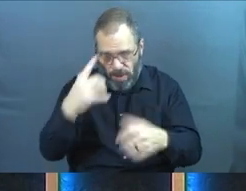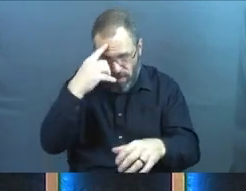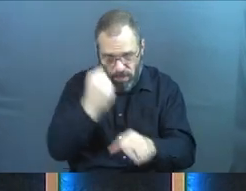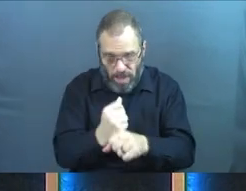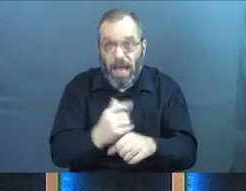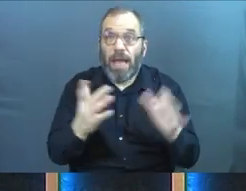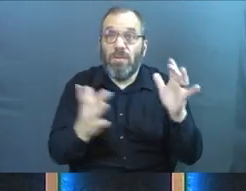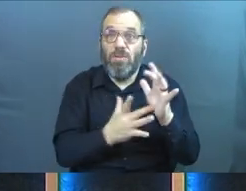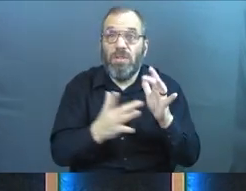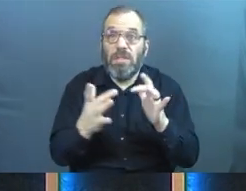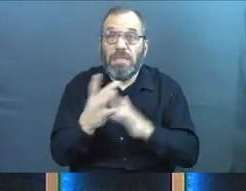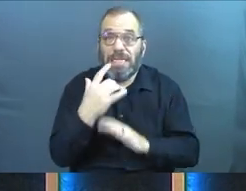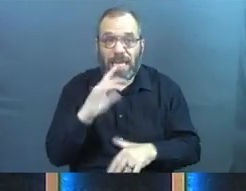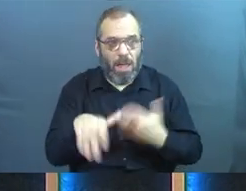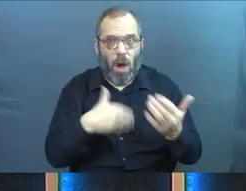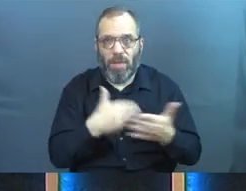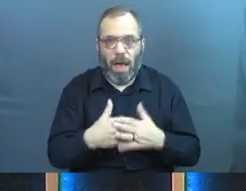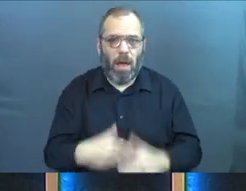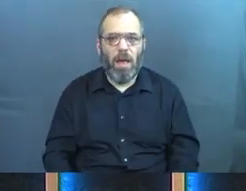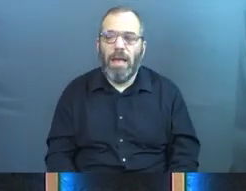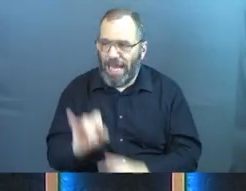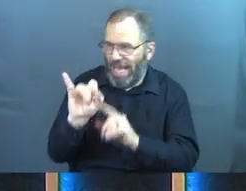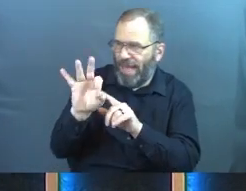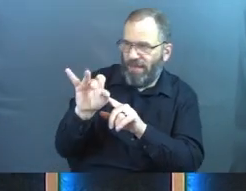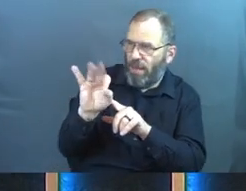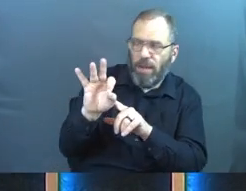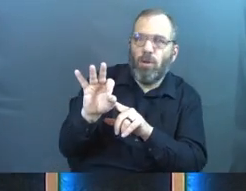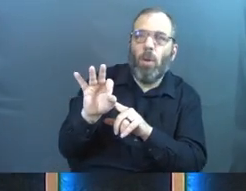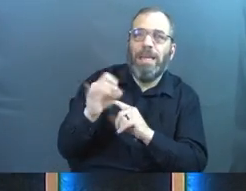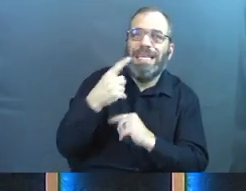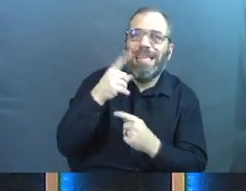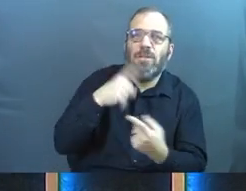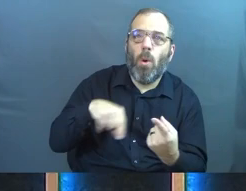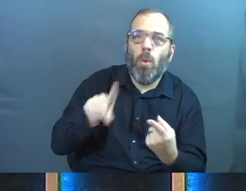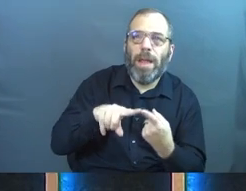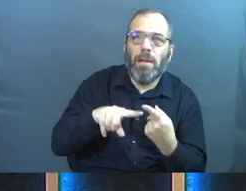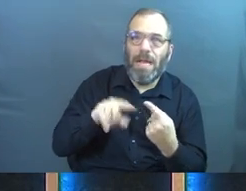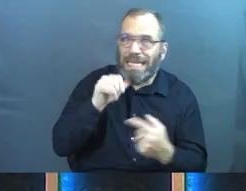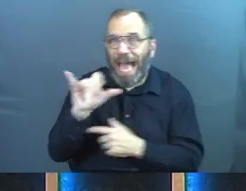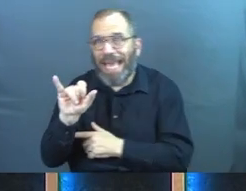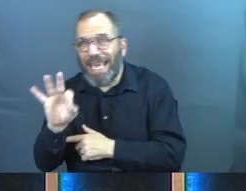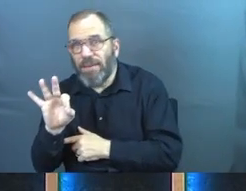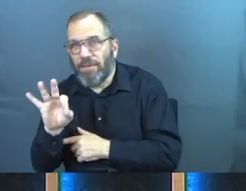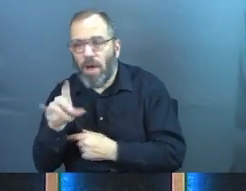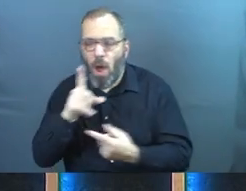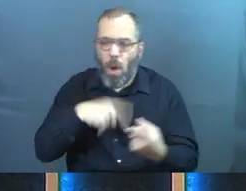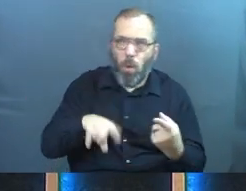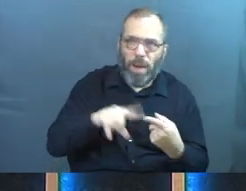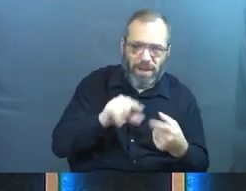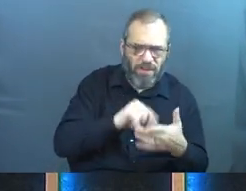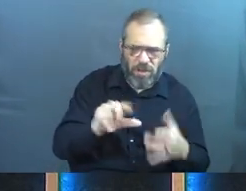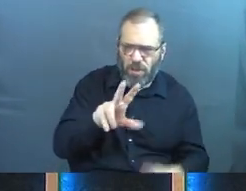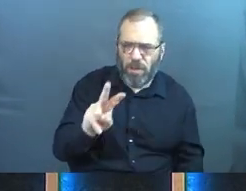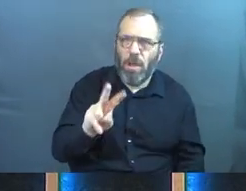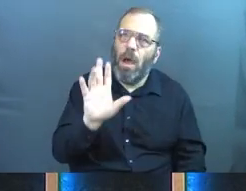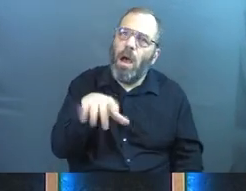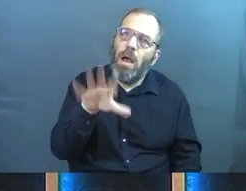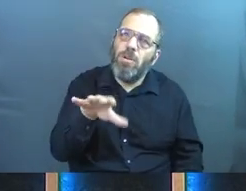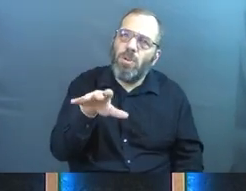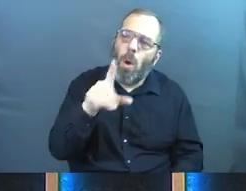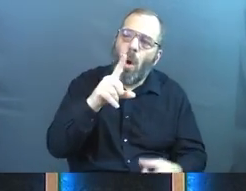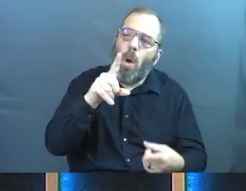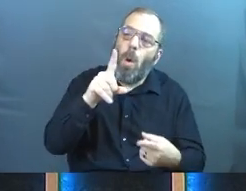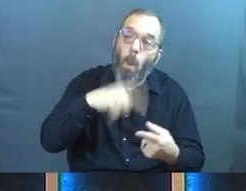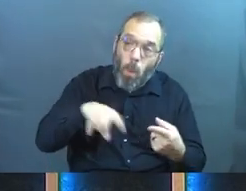And when Jesus says all of that, he doesn't say if, he says when. Do you see it? End of verse 32. So when you